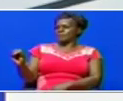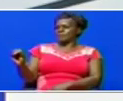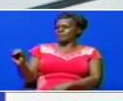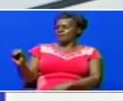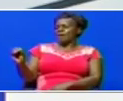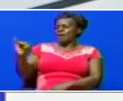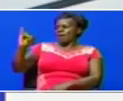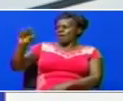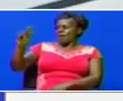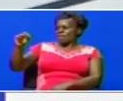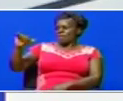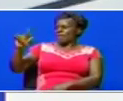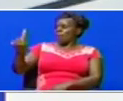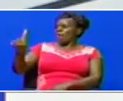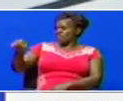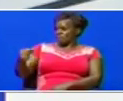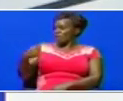Joseph Nyaga,